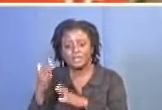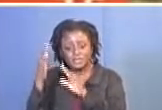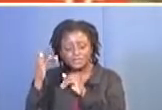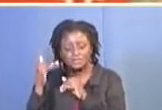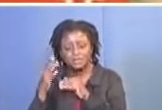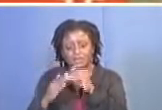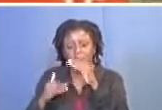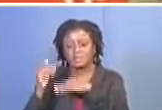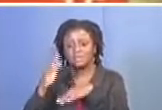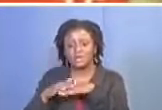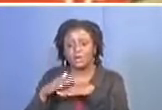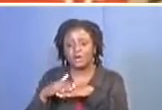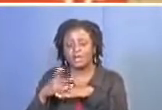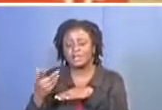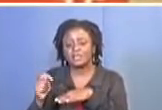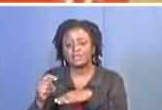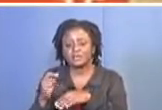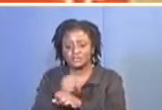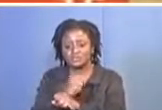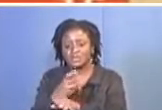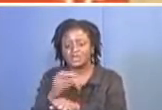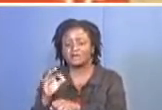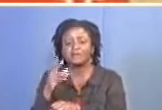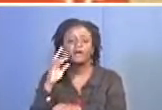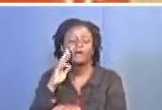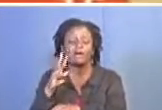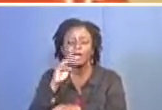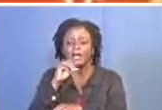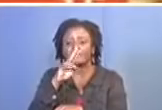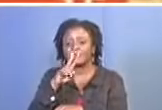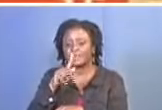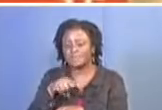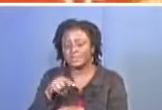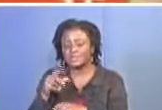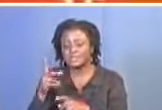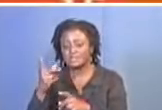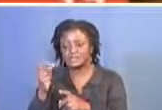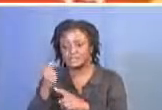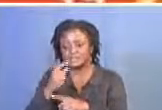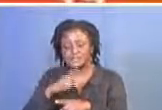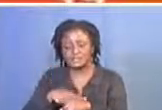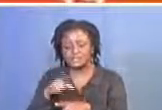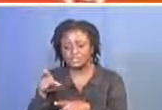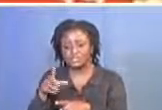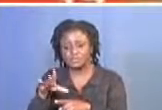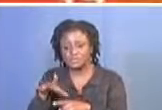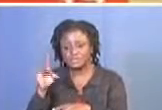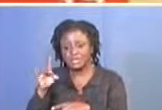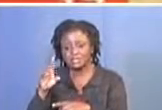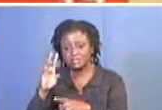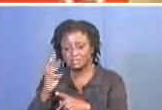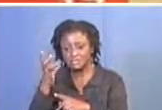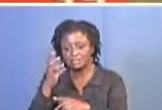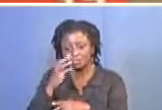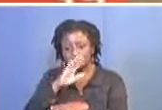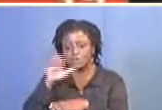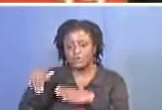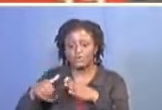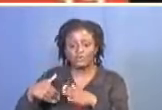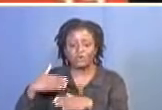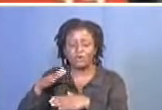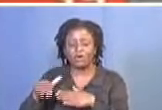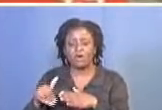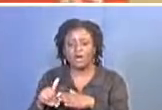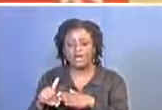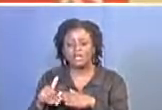of her MVP season. Jones, who was selected 6th overall in the 2016 WNBA draft, has been a versatile driving force